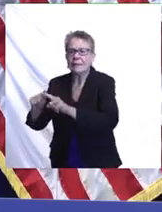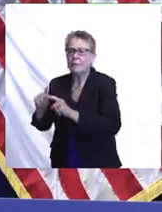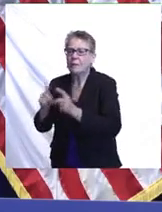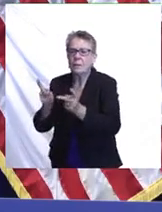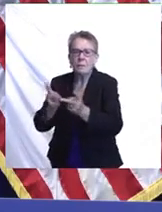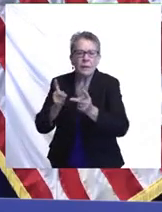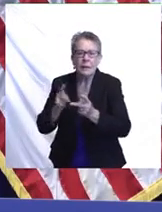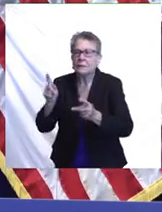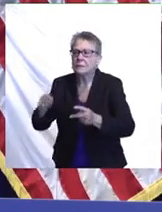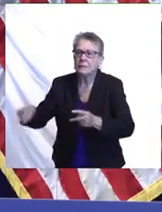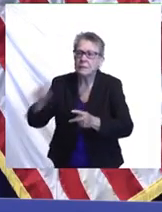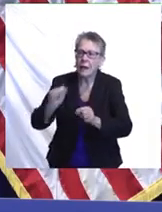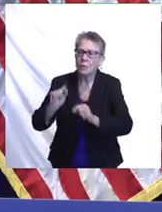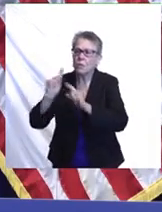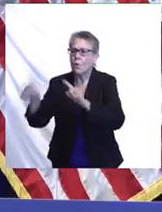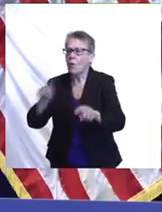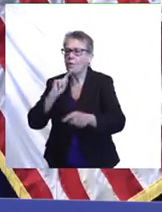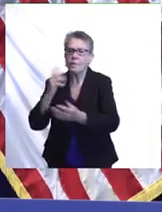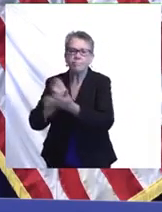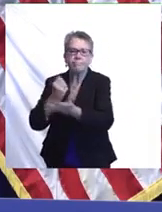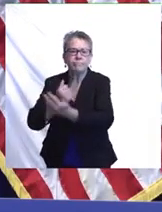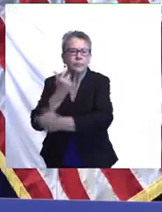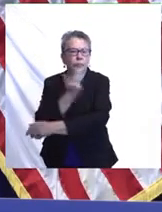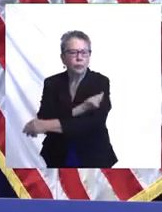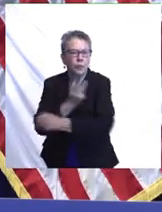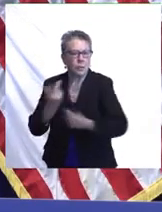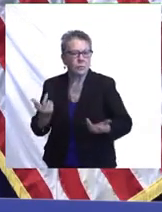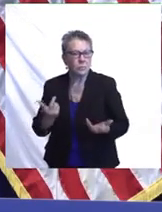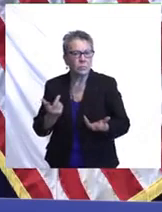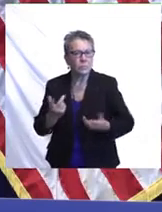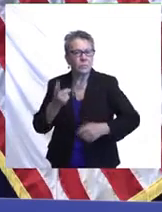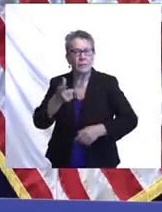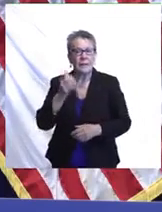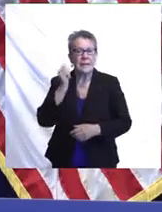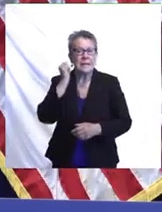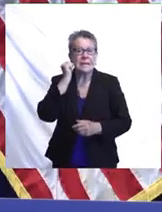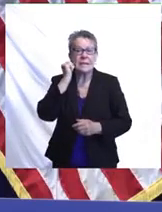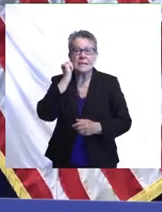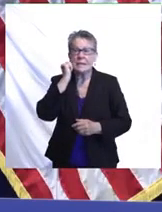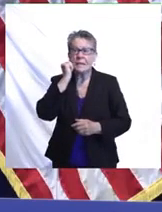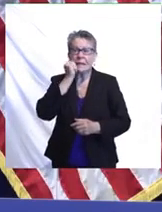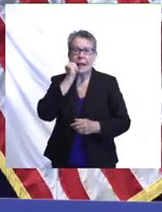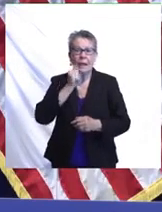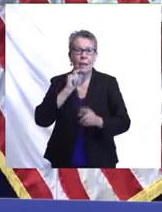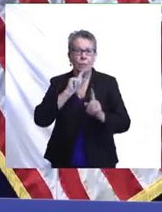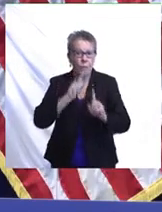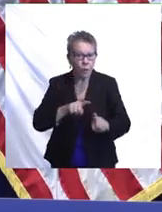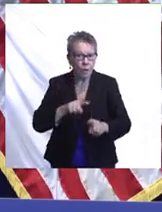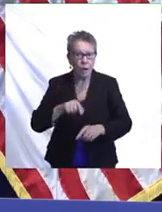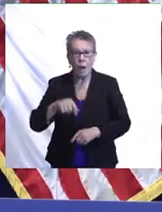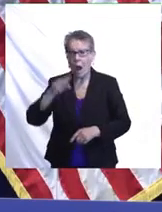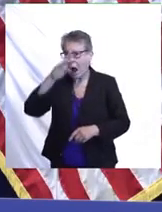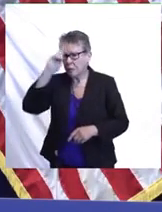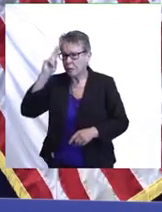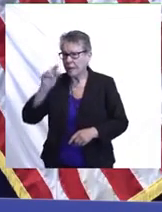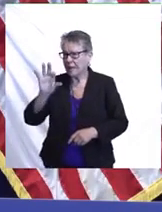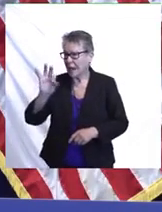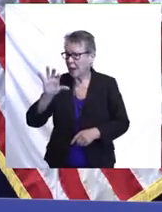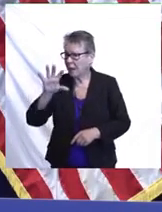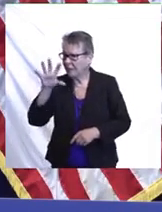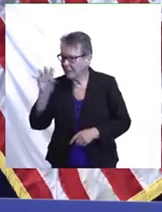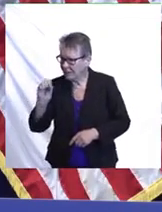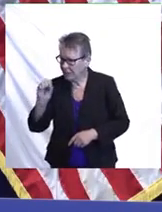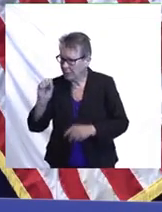Moving on to my daily report, as the governor shared, our hospitals reported 950 hospitalizations, and that number has